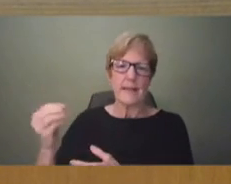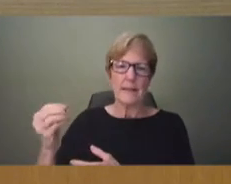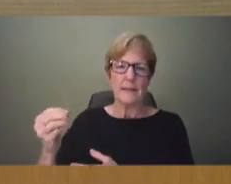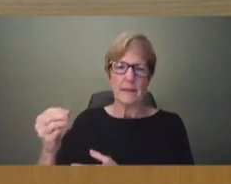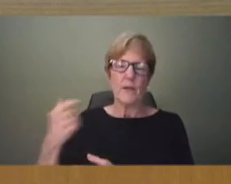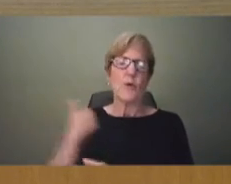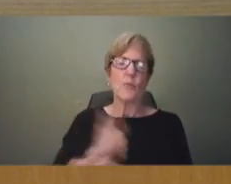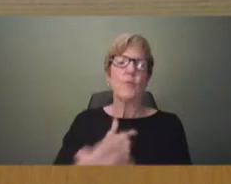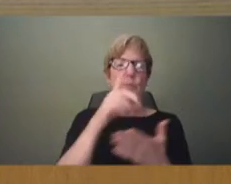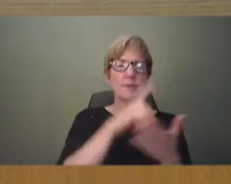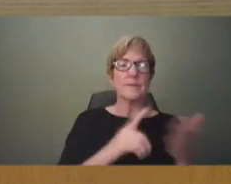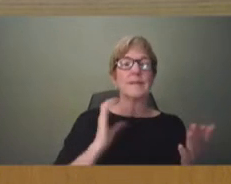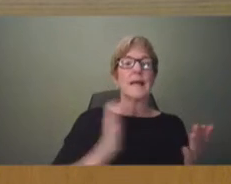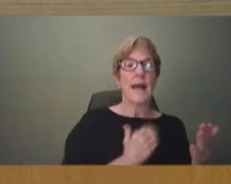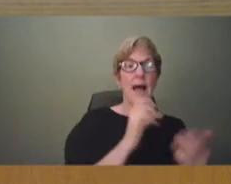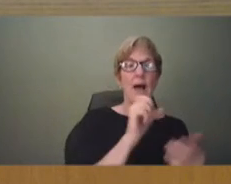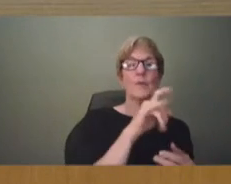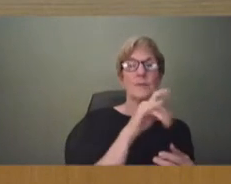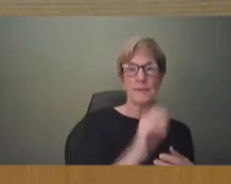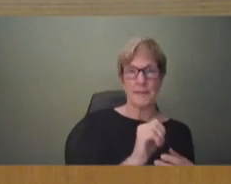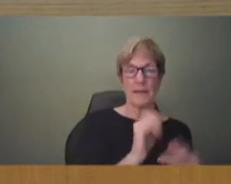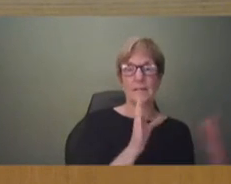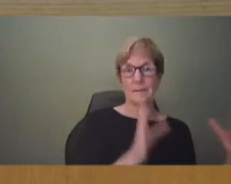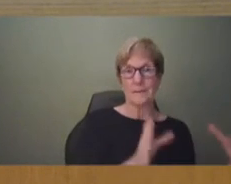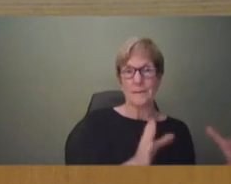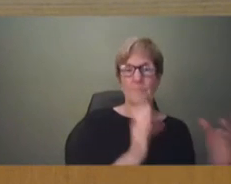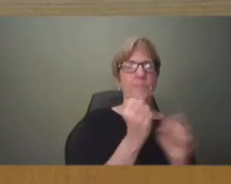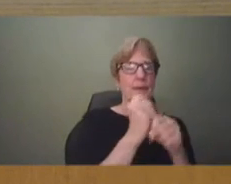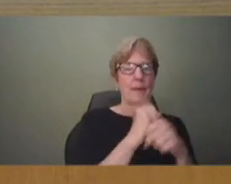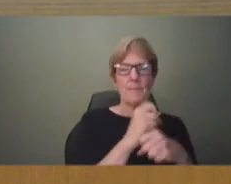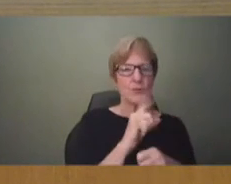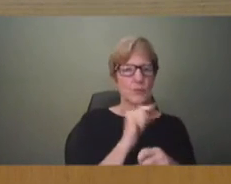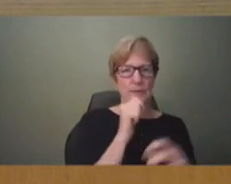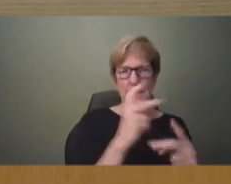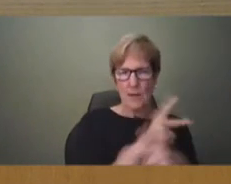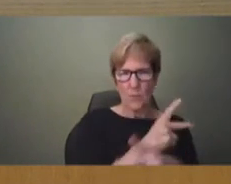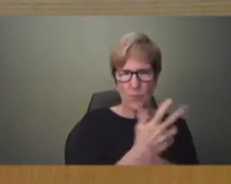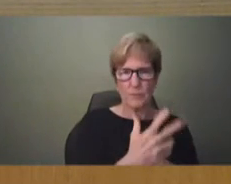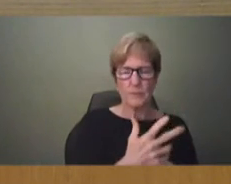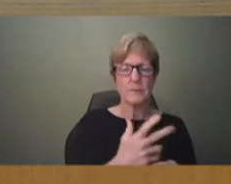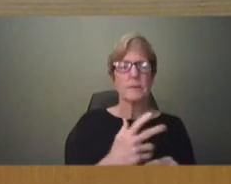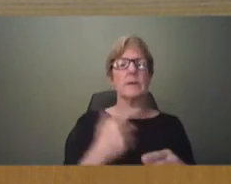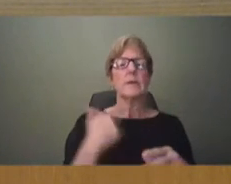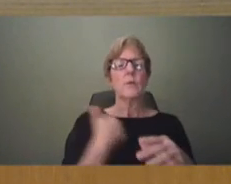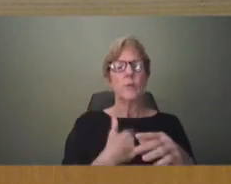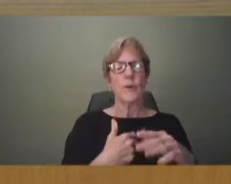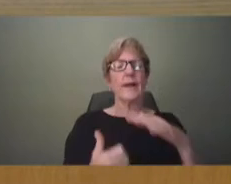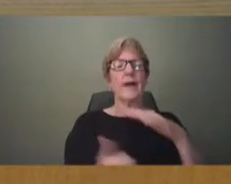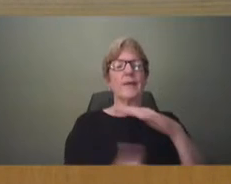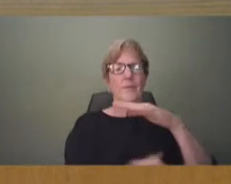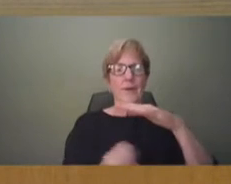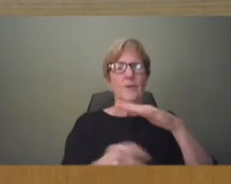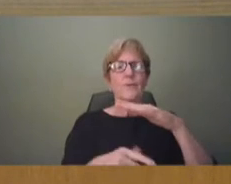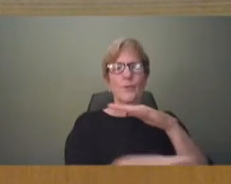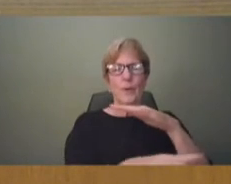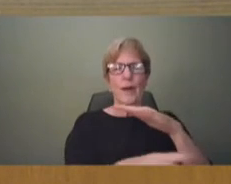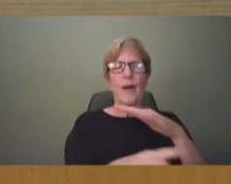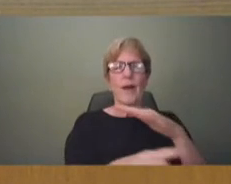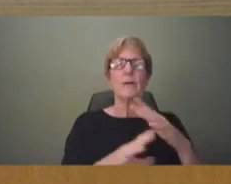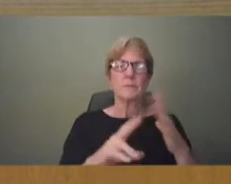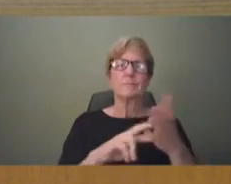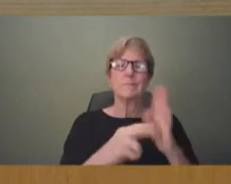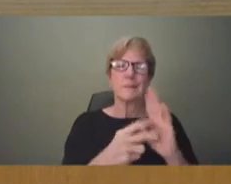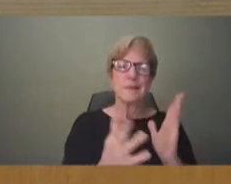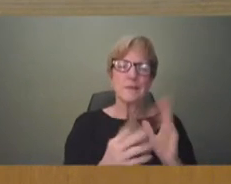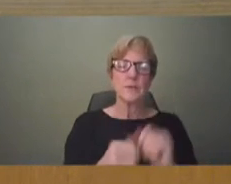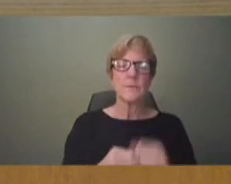our site to make sure that we don't make it worse uh we have underground detention and all of that um in terms of setting